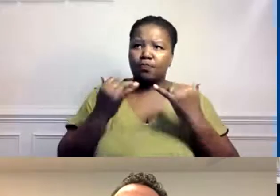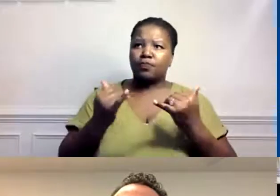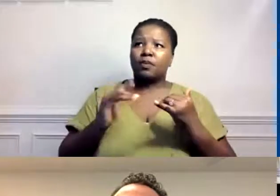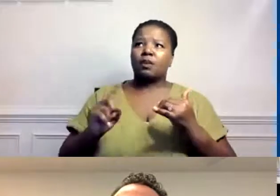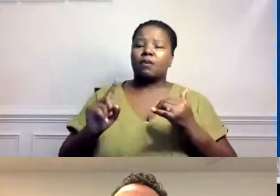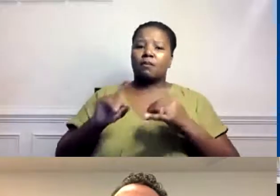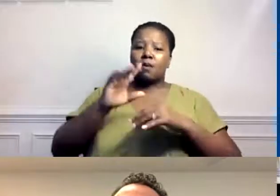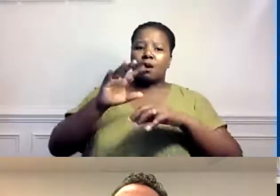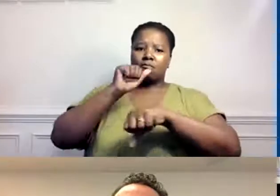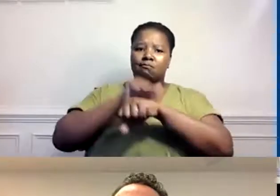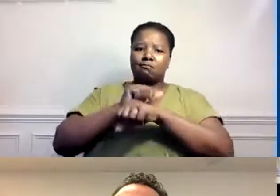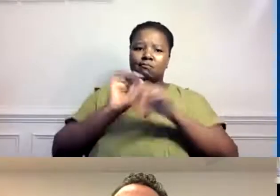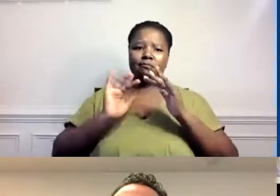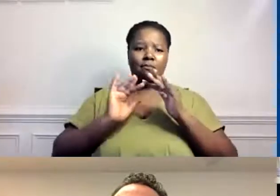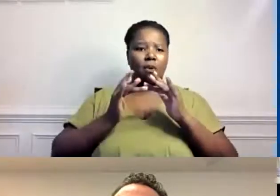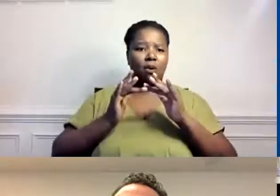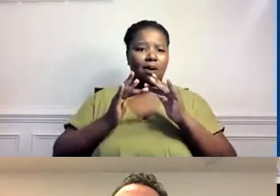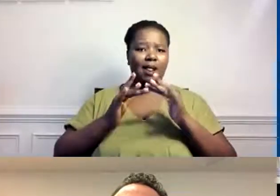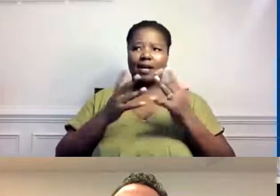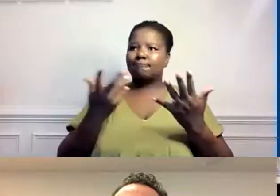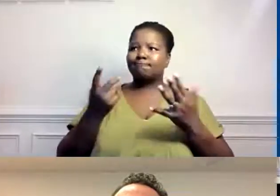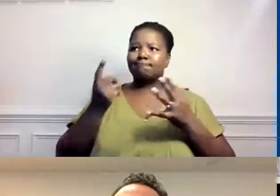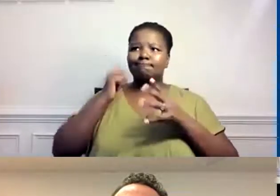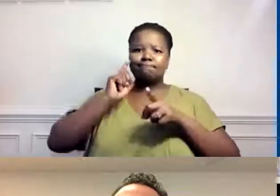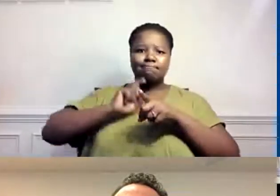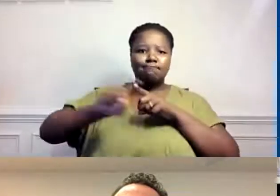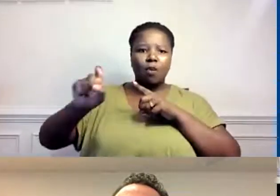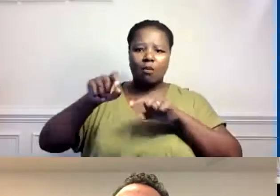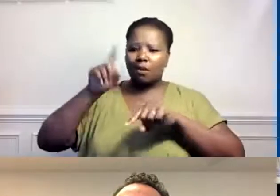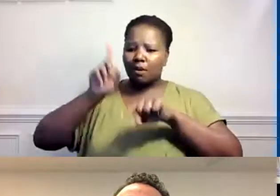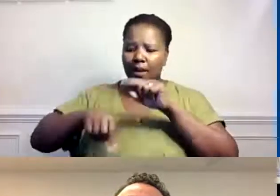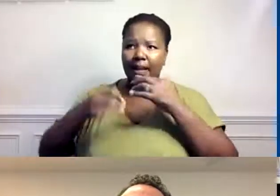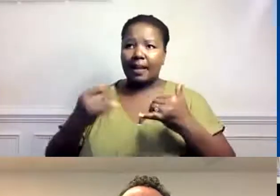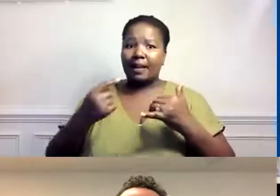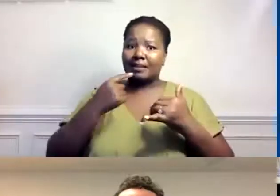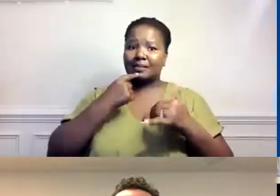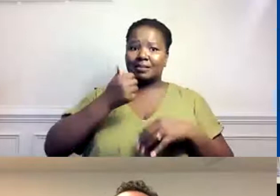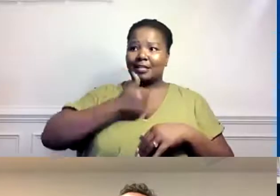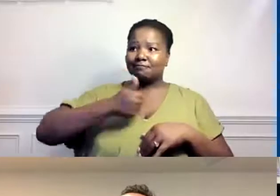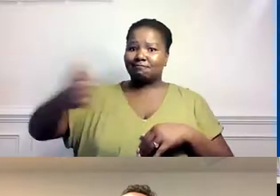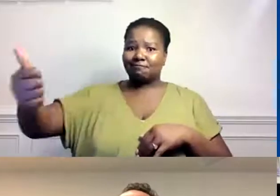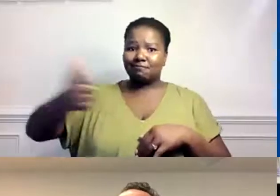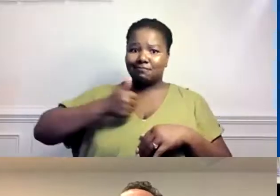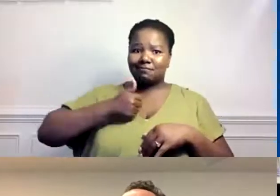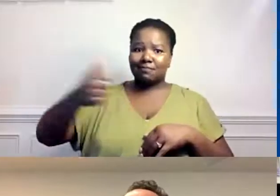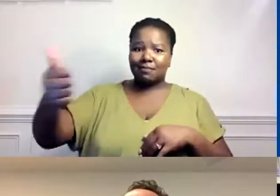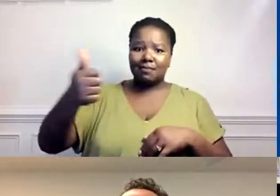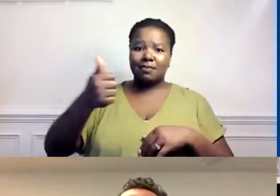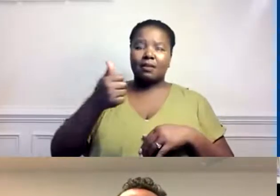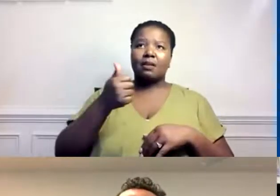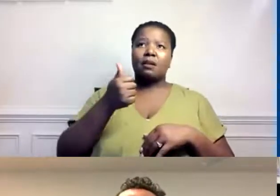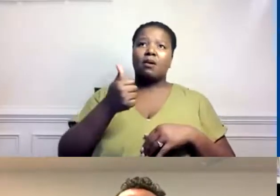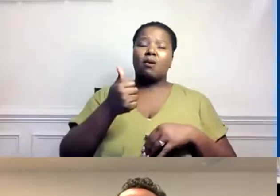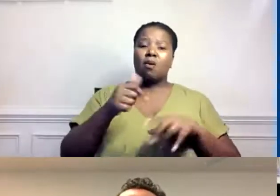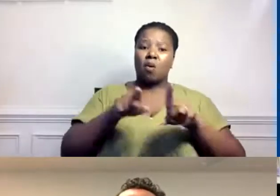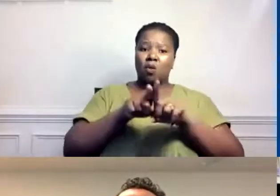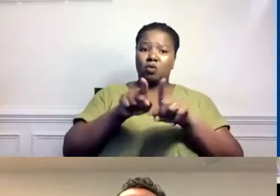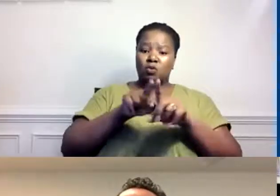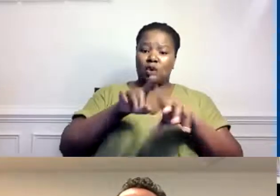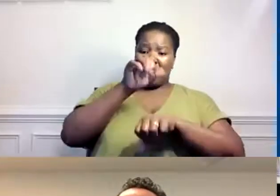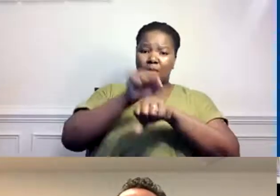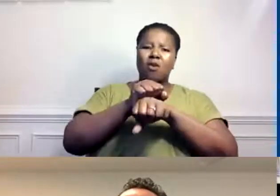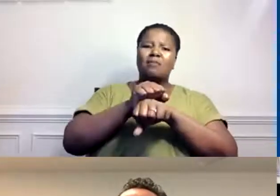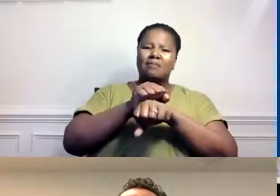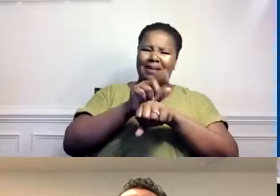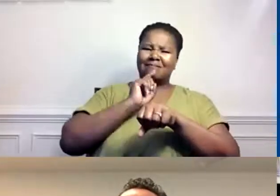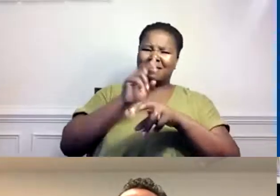appointment if they don't have the digital technology, but then also getting to and from and actually making those appointments to get the vaccine. So